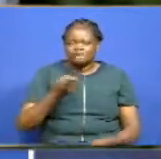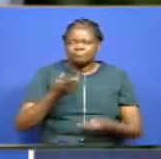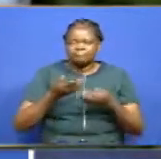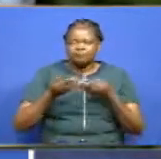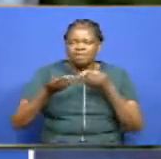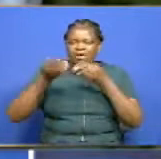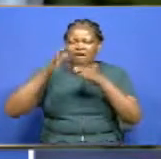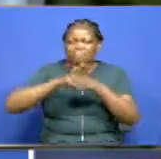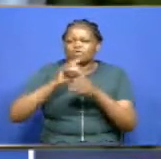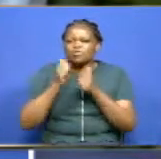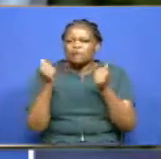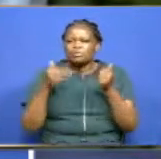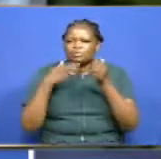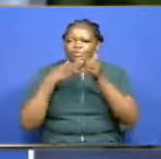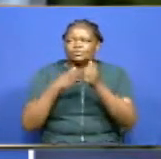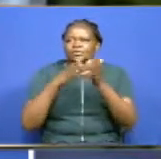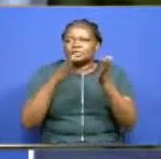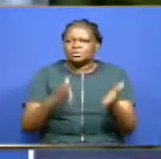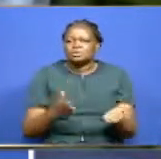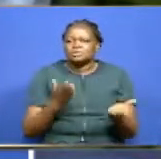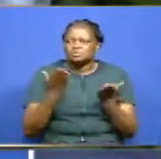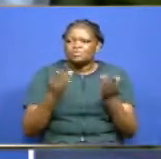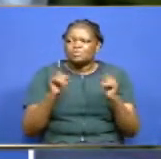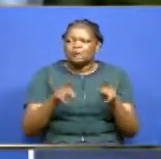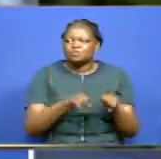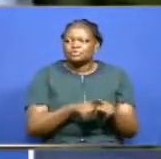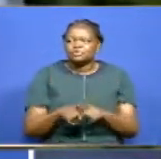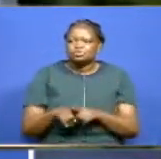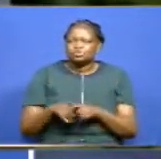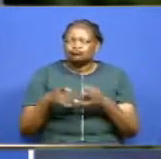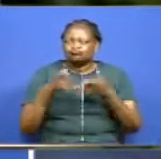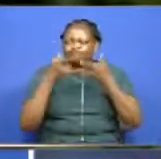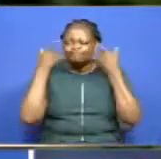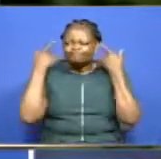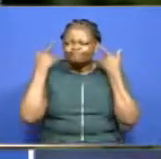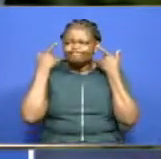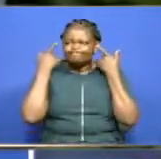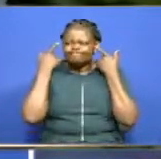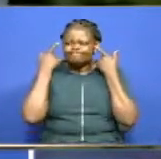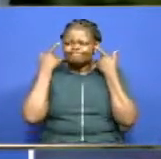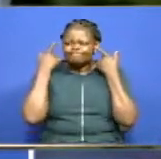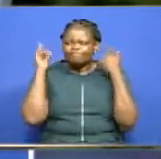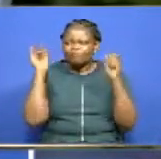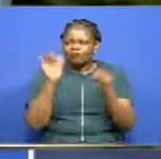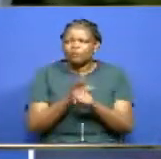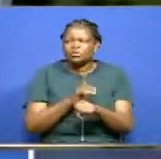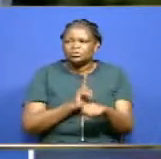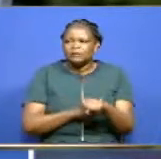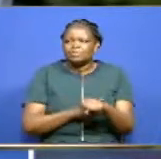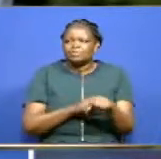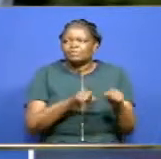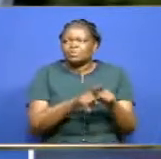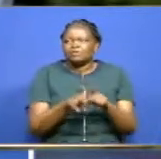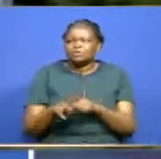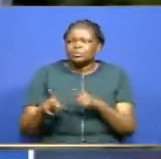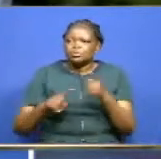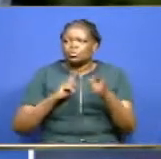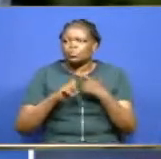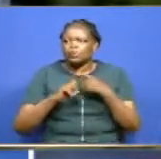the leaders of the service must also wear the mask throughout, even when